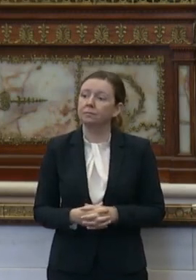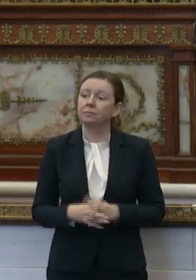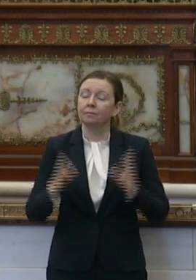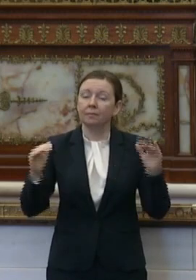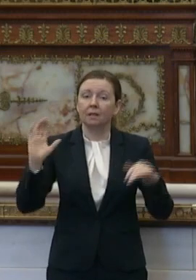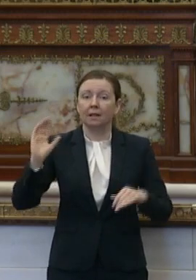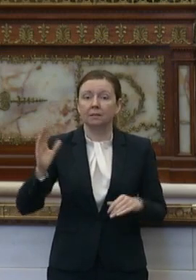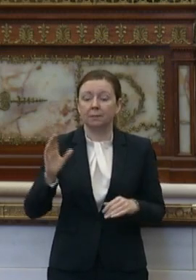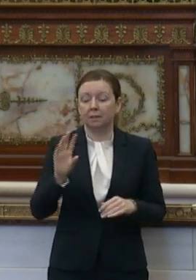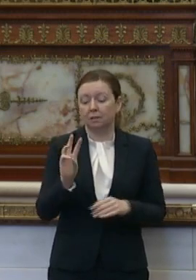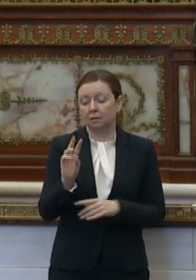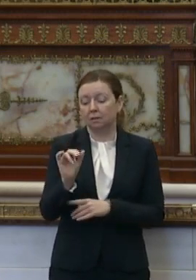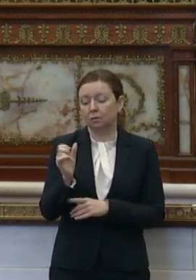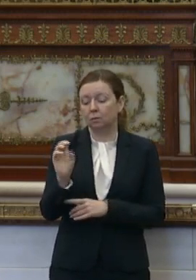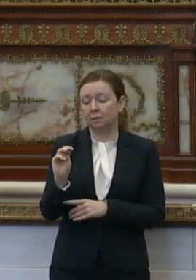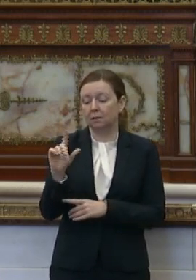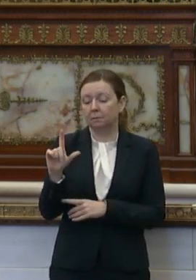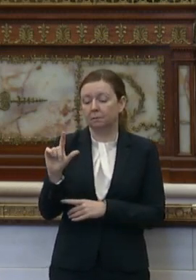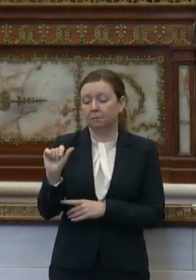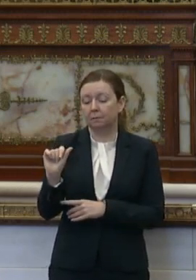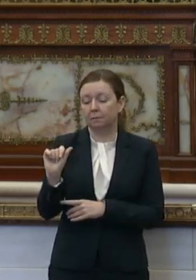The next speaker is William Lublin.